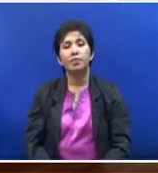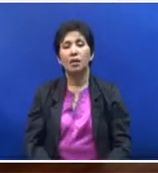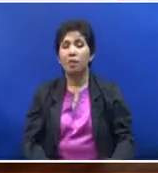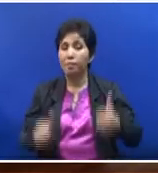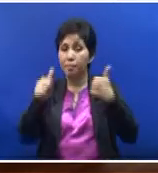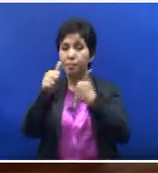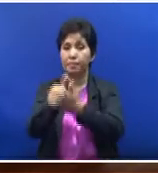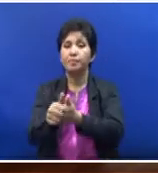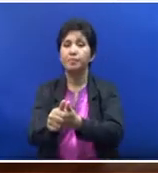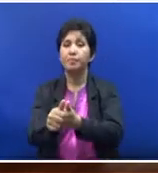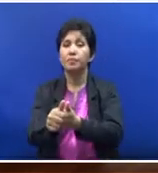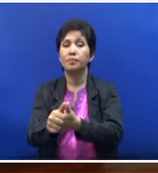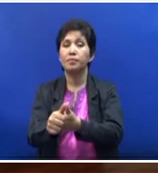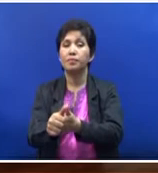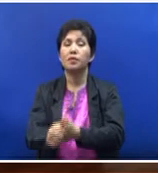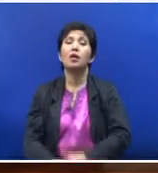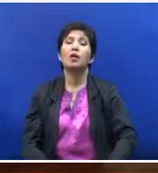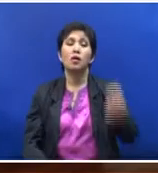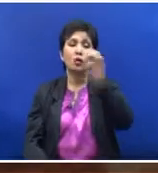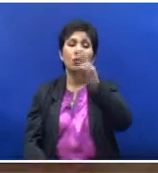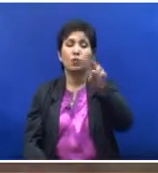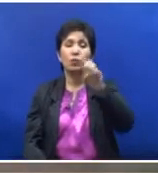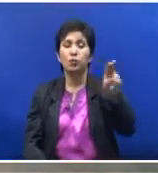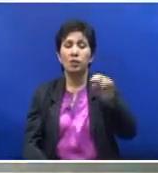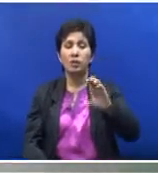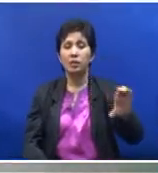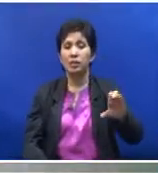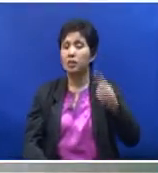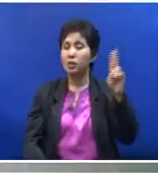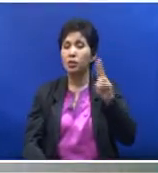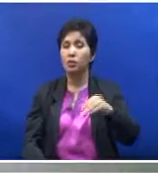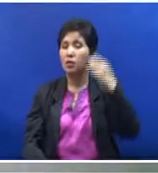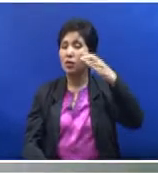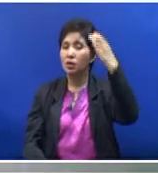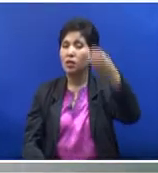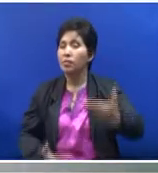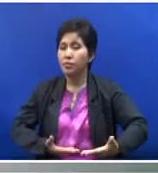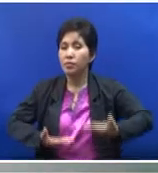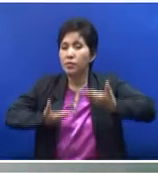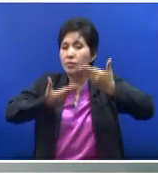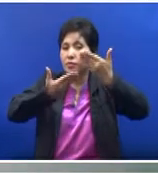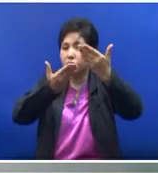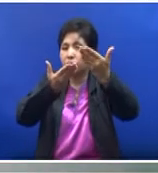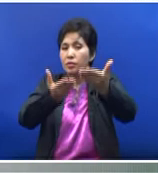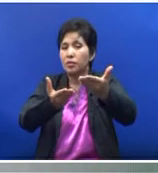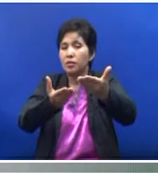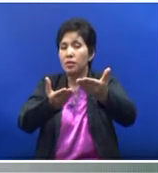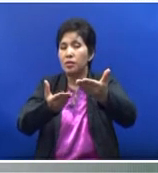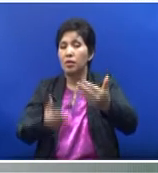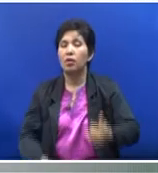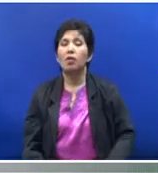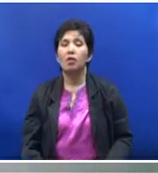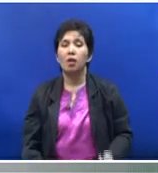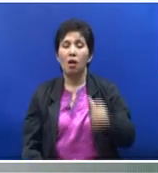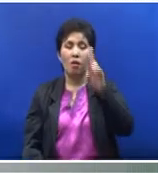Okay, according to Lewis Henry Morgan, okay, he used the concepts such as savagery, barbarism,